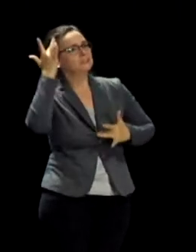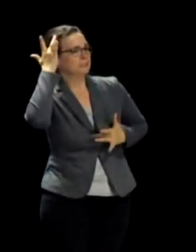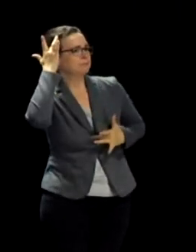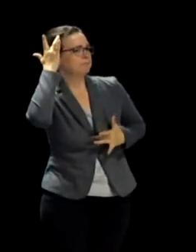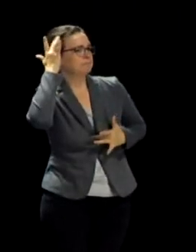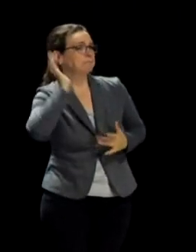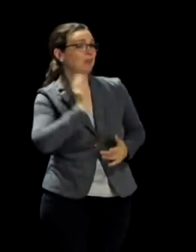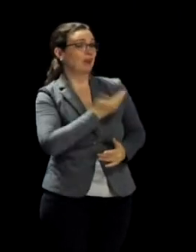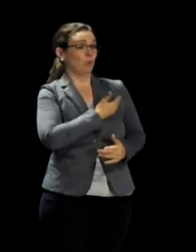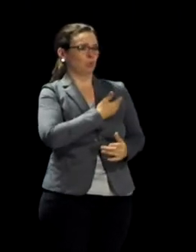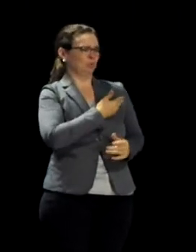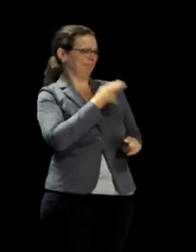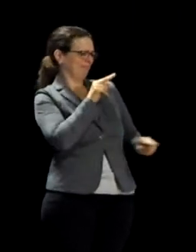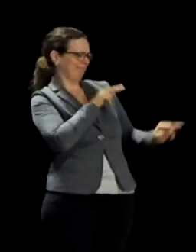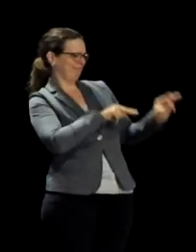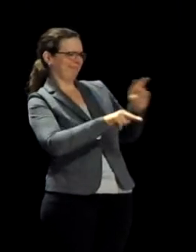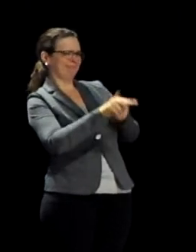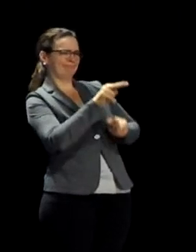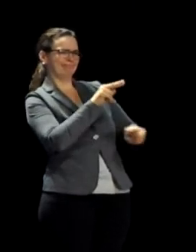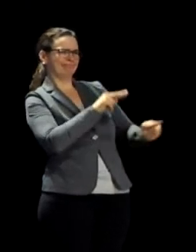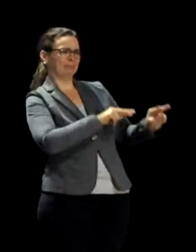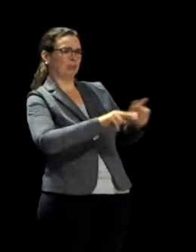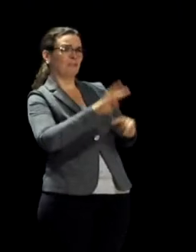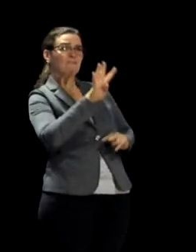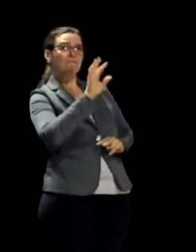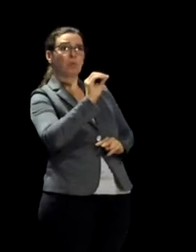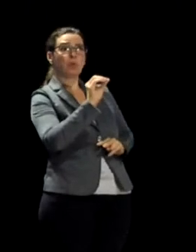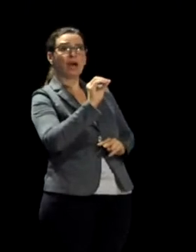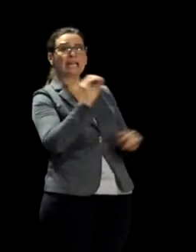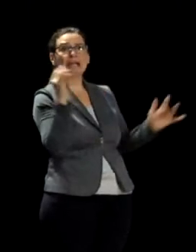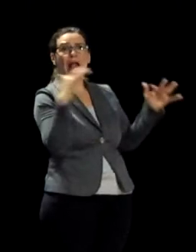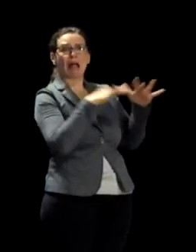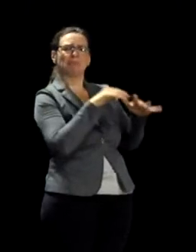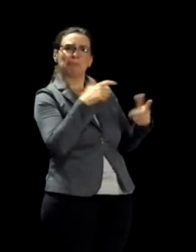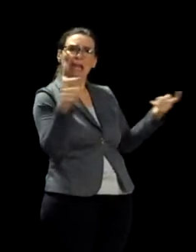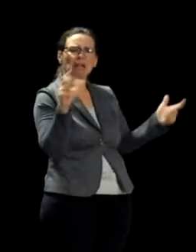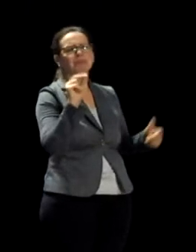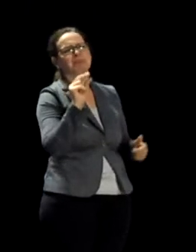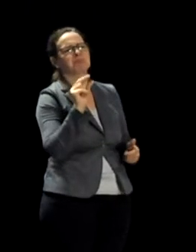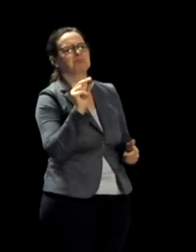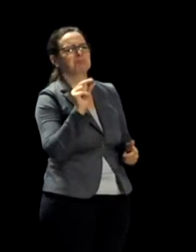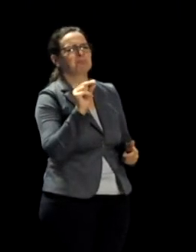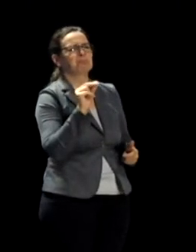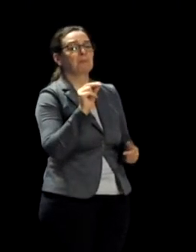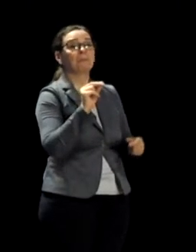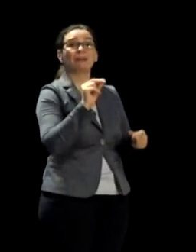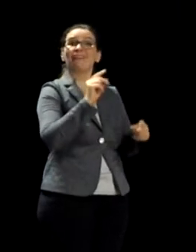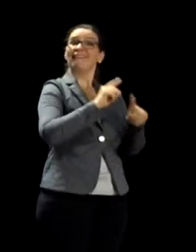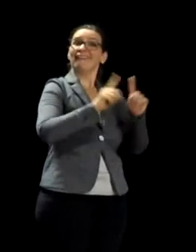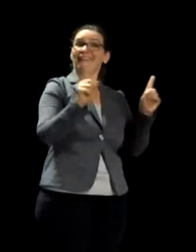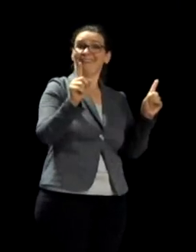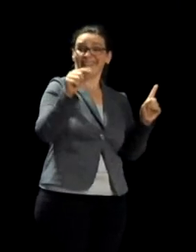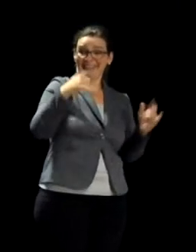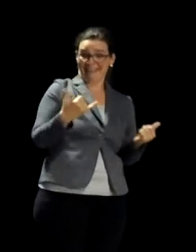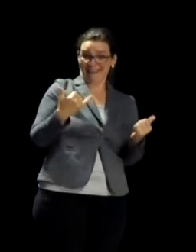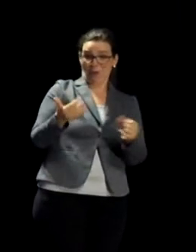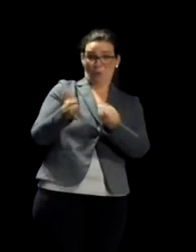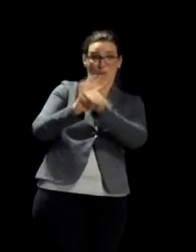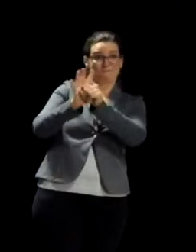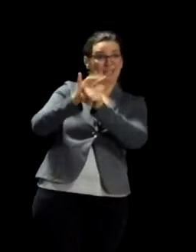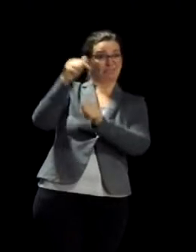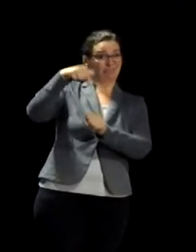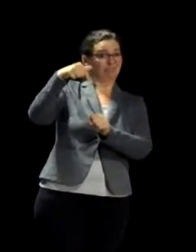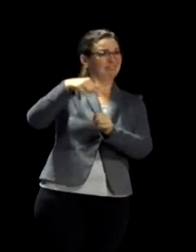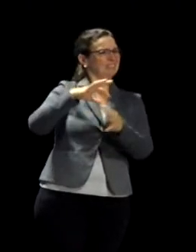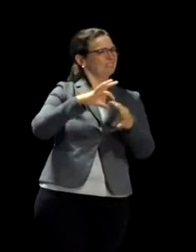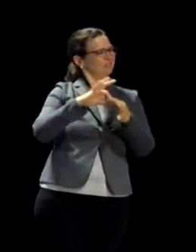to be together, that gathering wasn't technically illegal with the number of people that were there. But when you look at, we know that many of